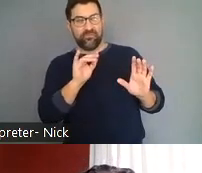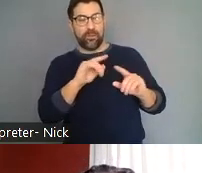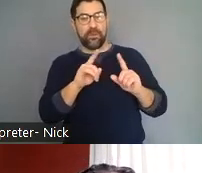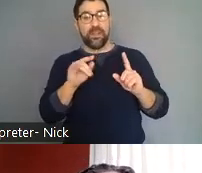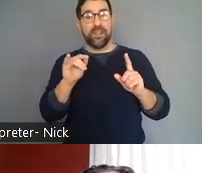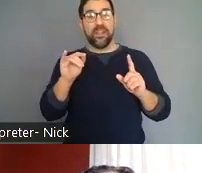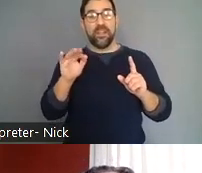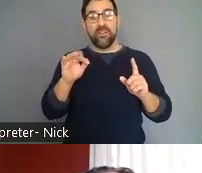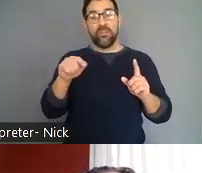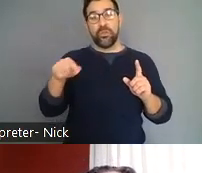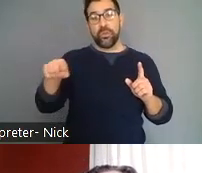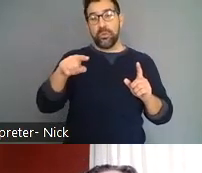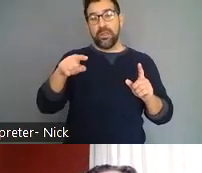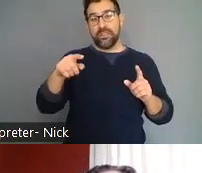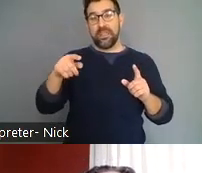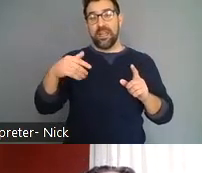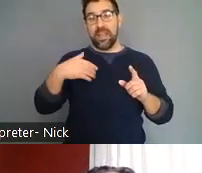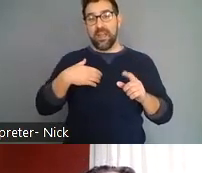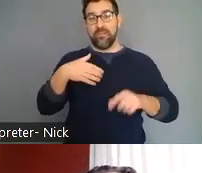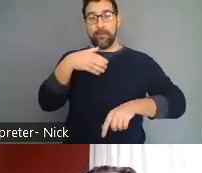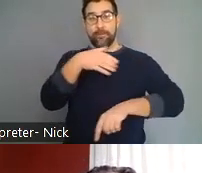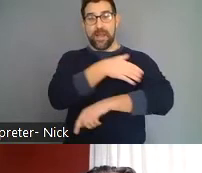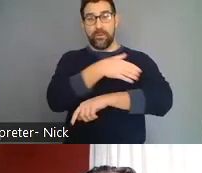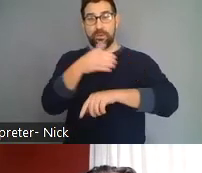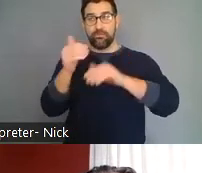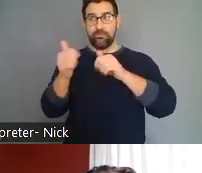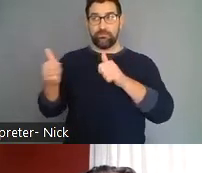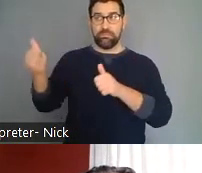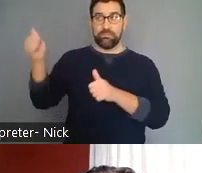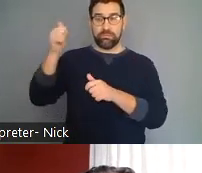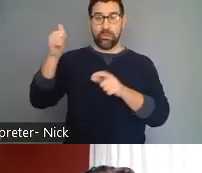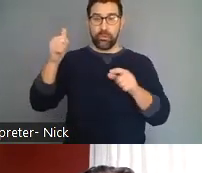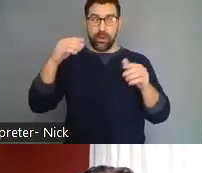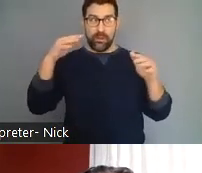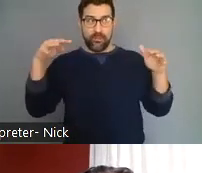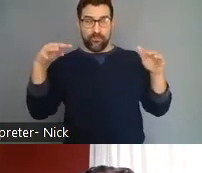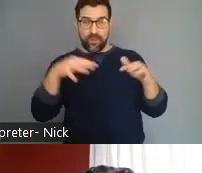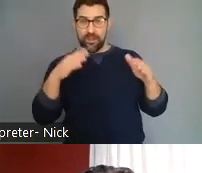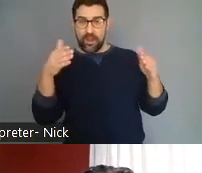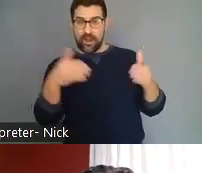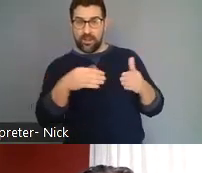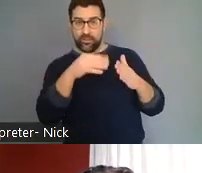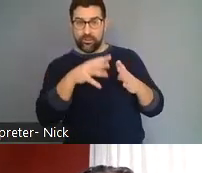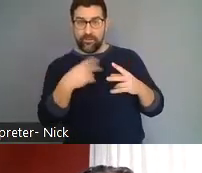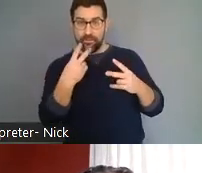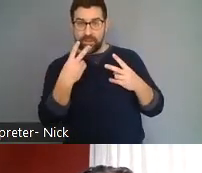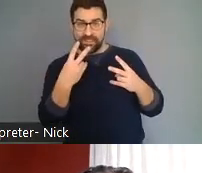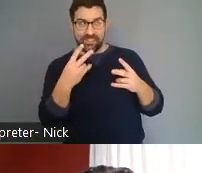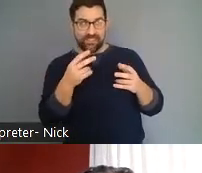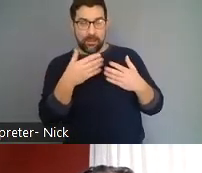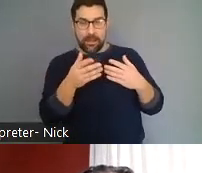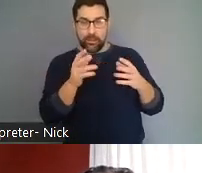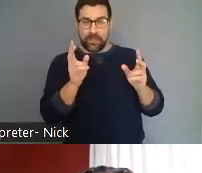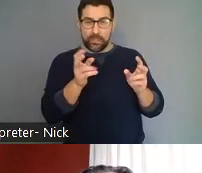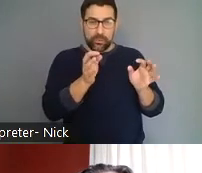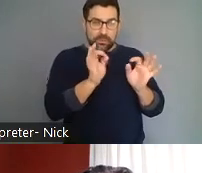if you are in the position where you can amplify student voices in your local community, whether that's like a really small issue, like very